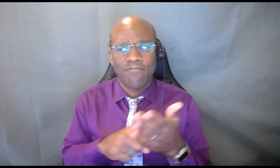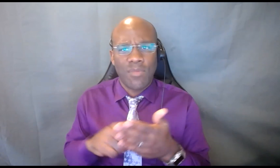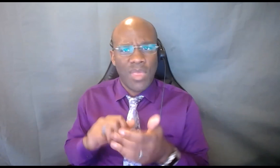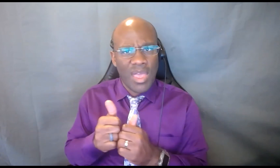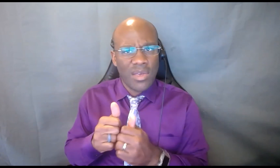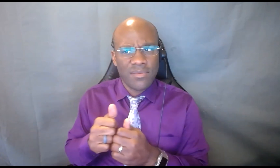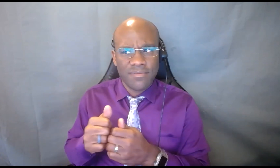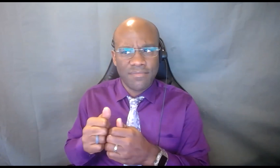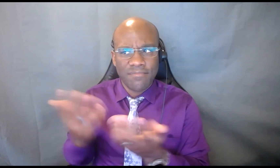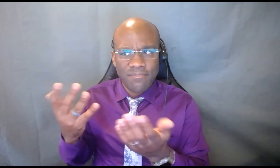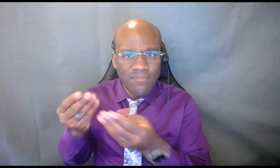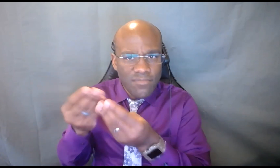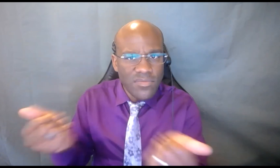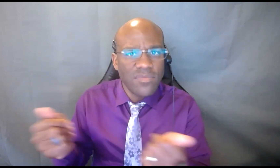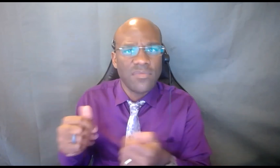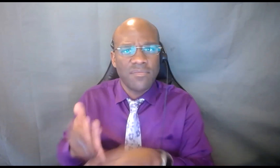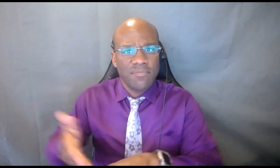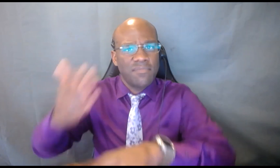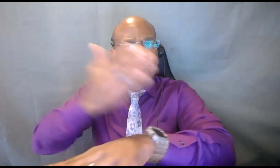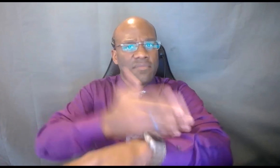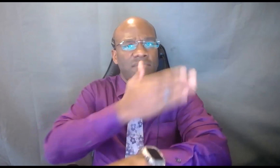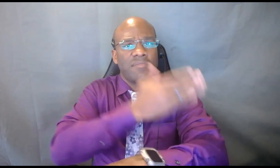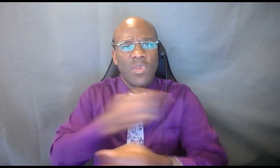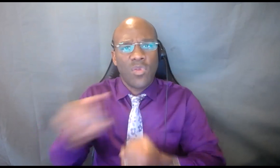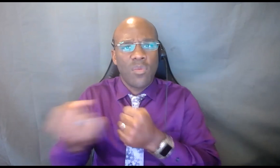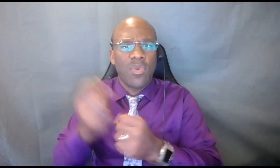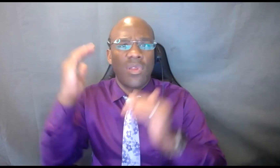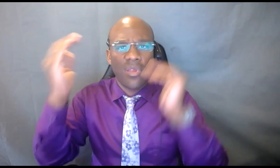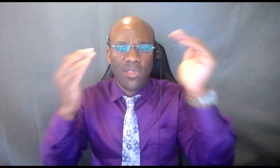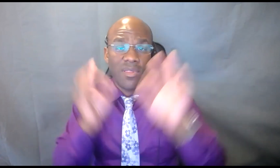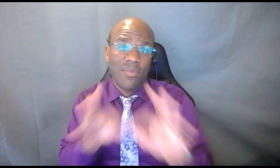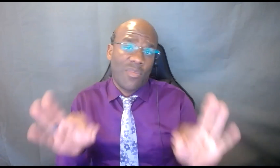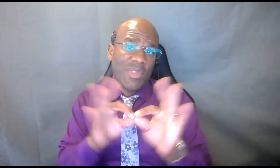address that to support our adult populations.